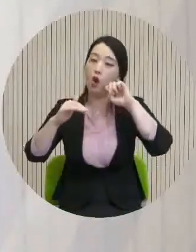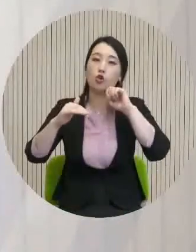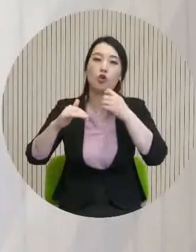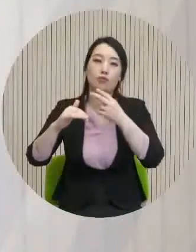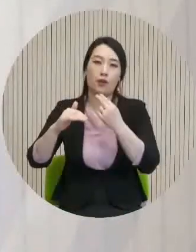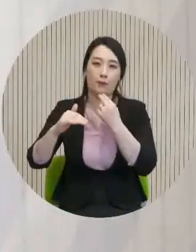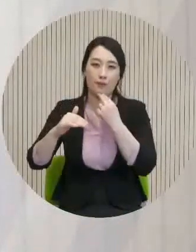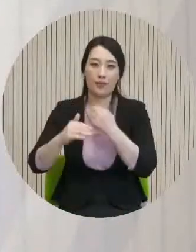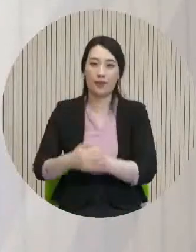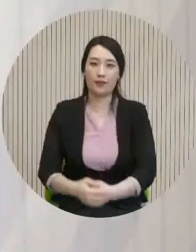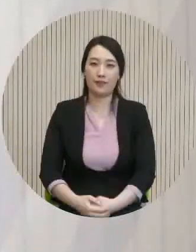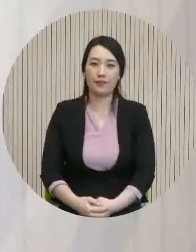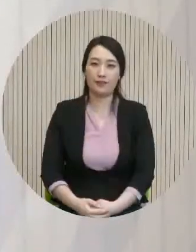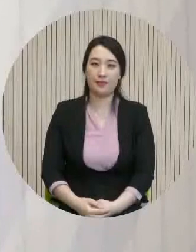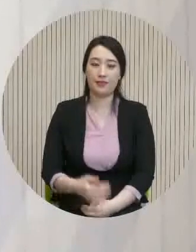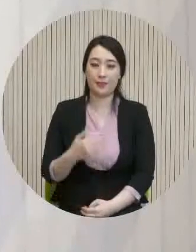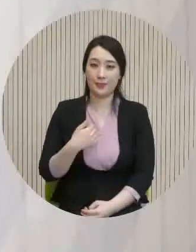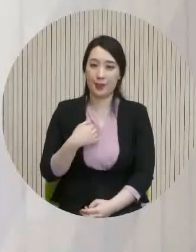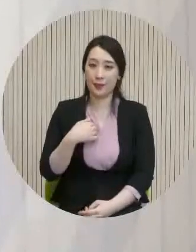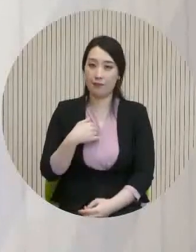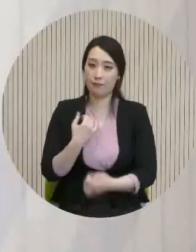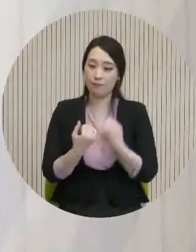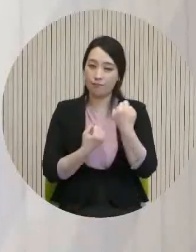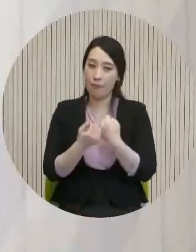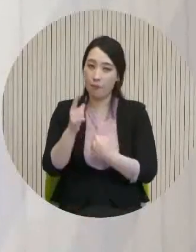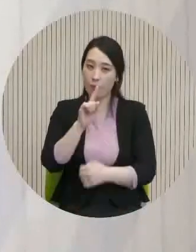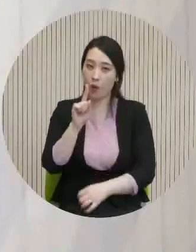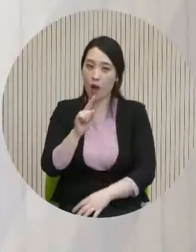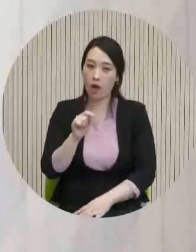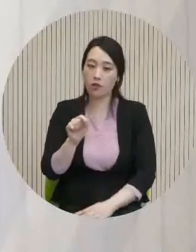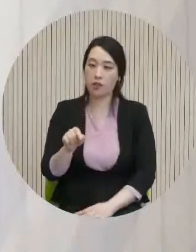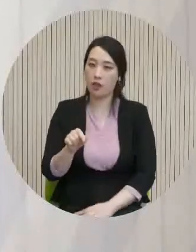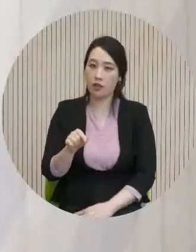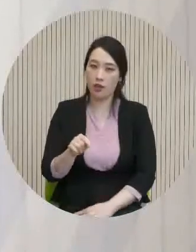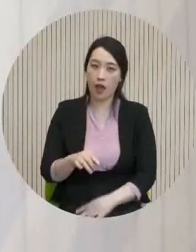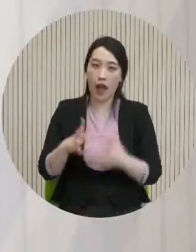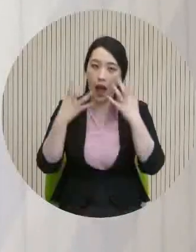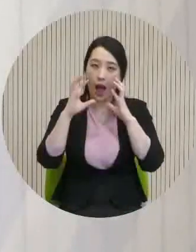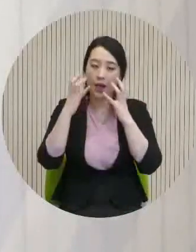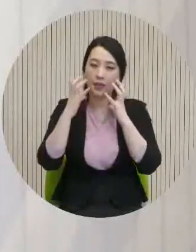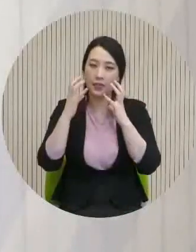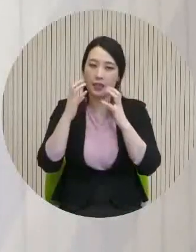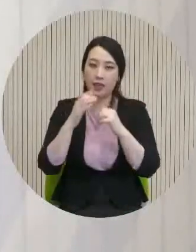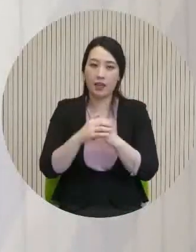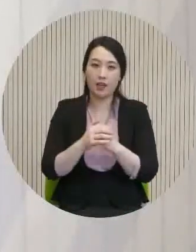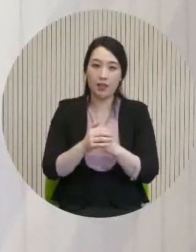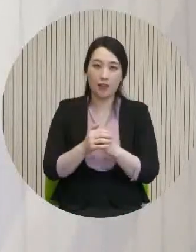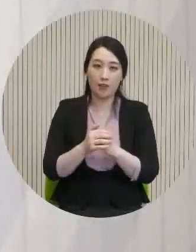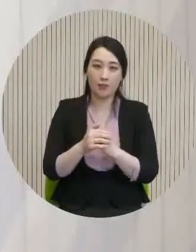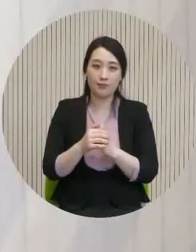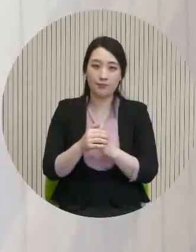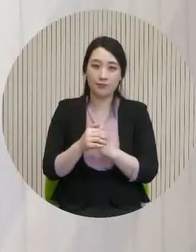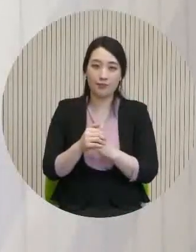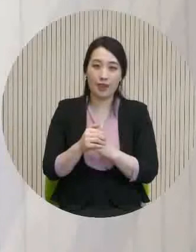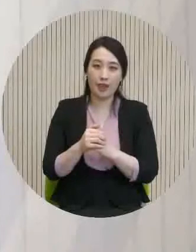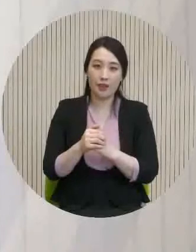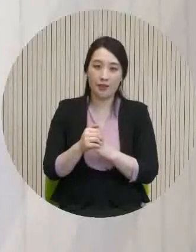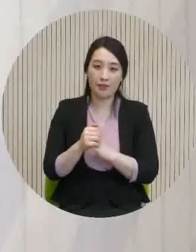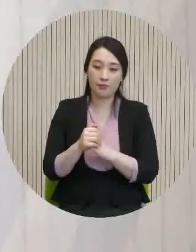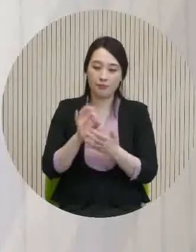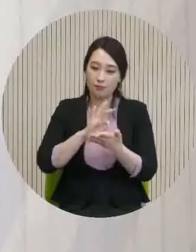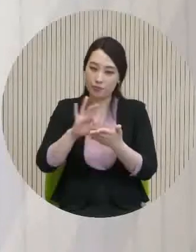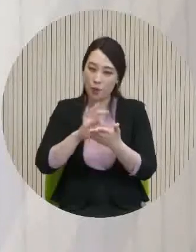isn't big issue when it comes to the size of the